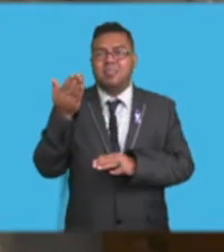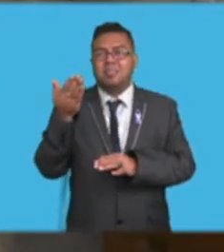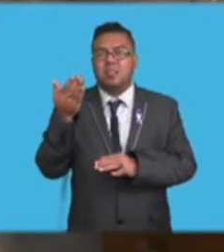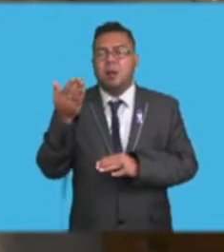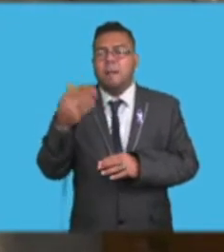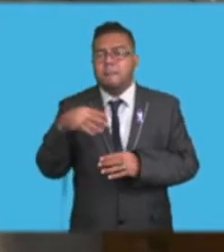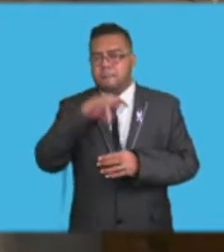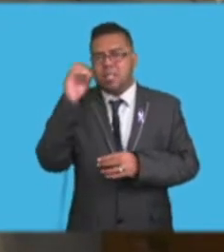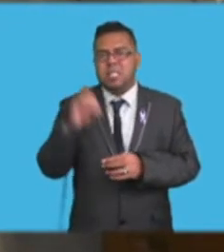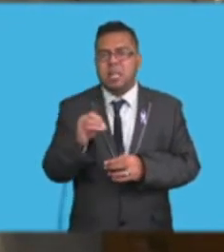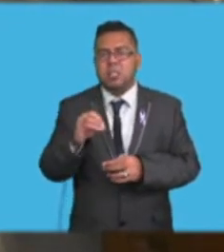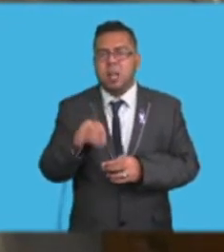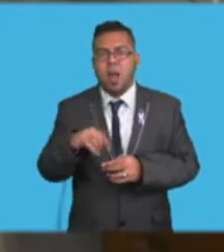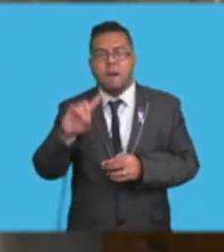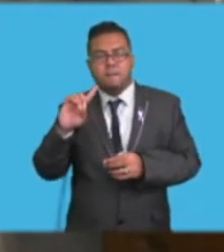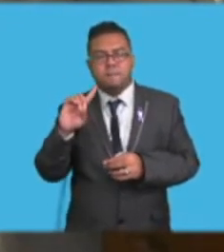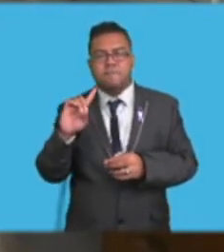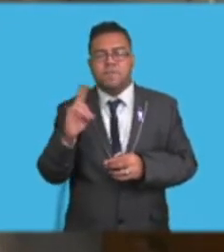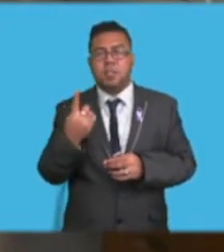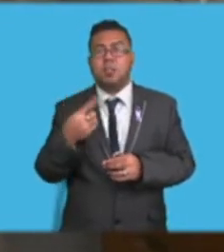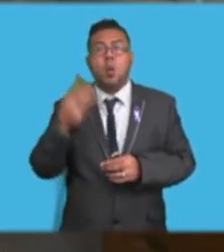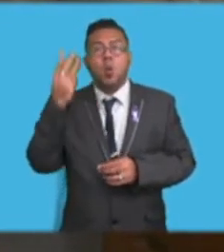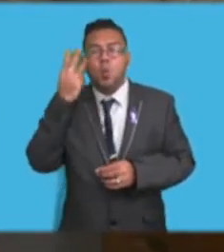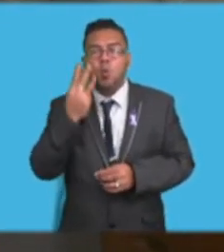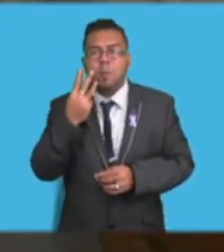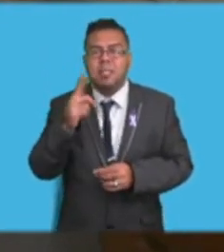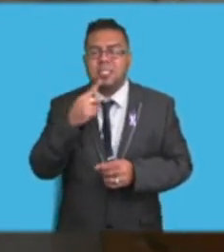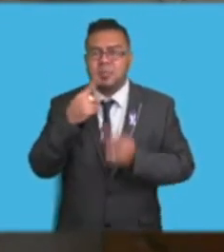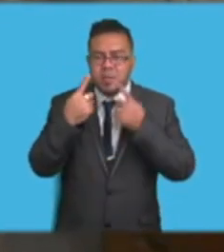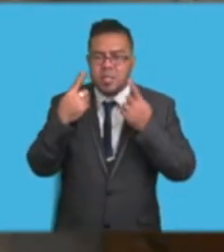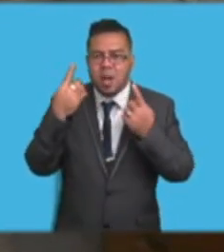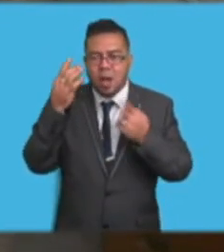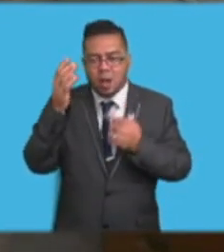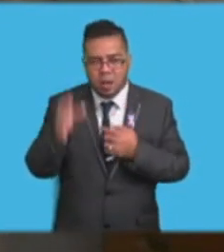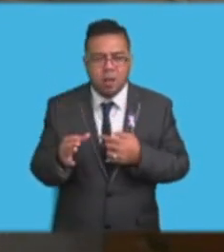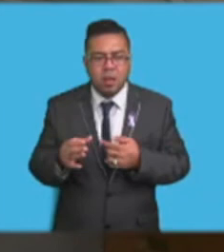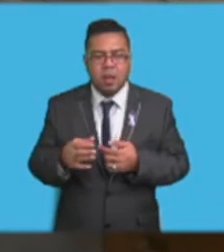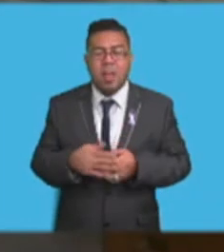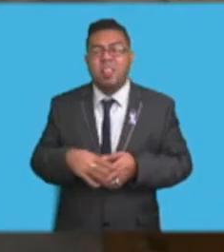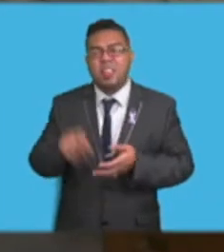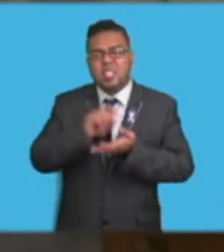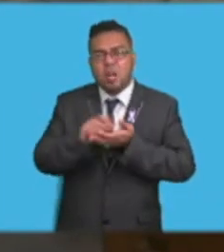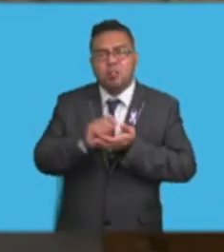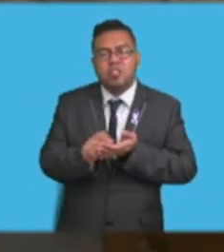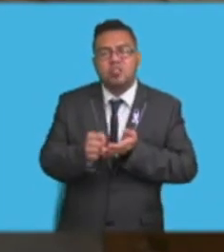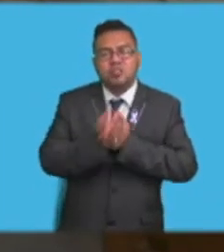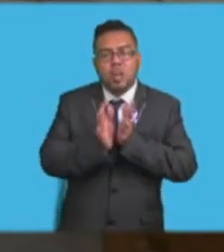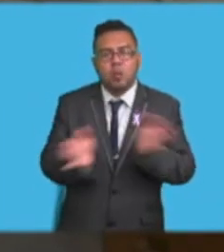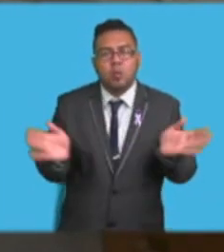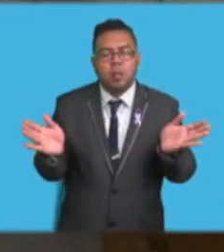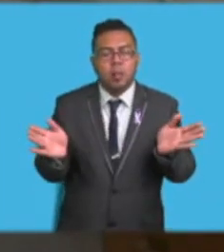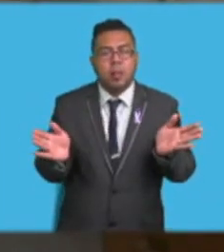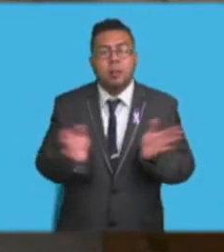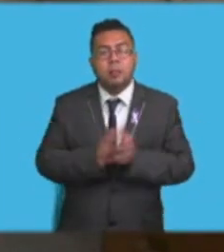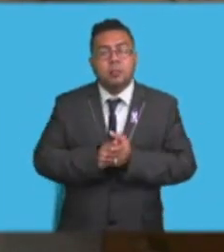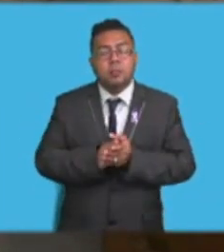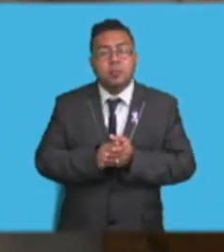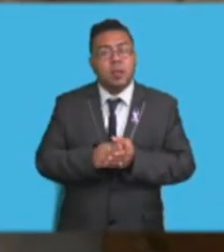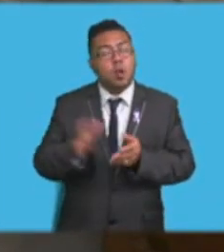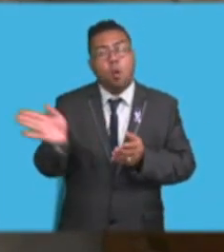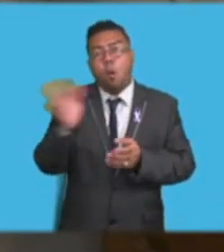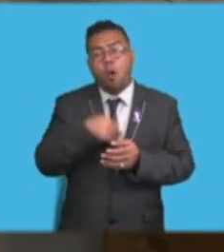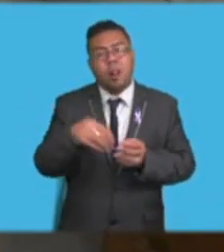parliament. Our first woman speaker, Madam Speaker, the Secretary General as well. I've been advised that in all elections